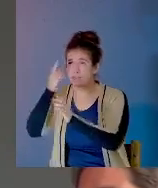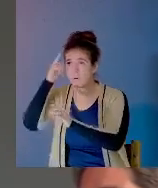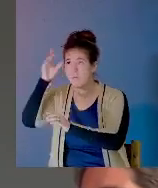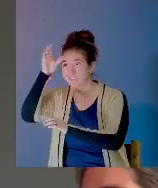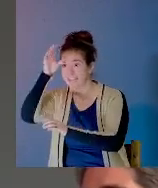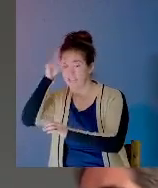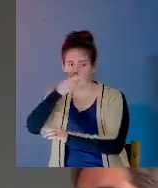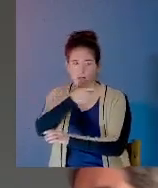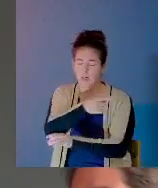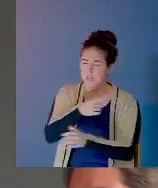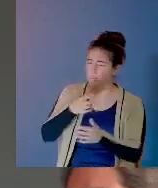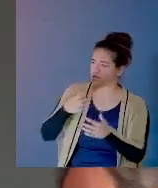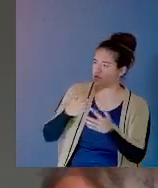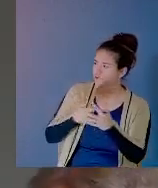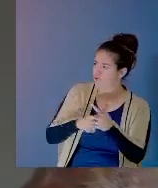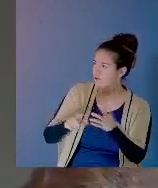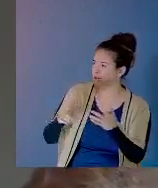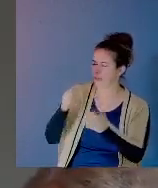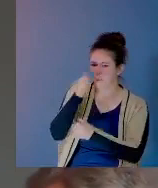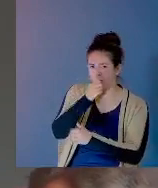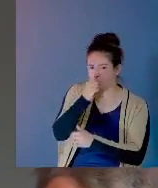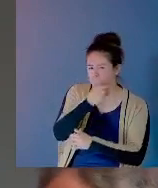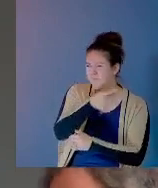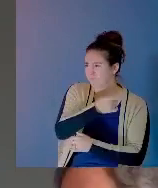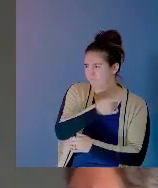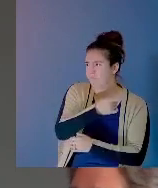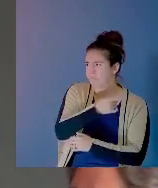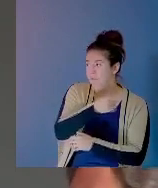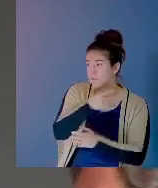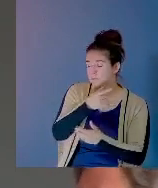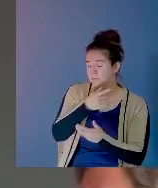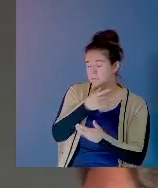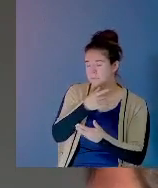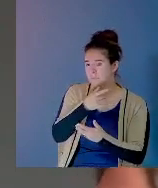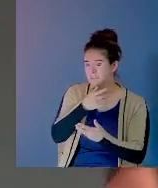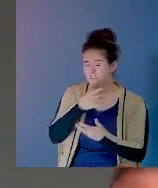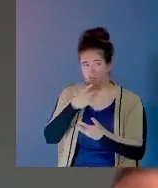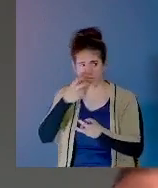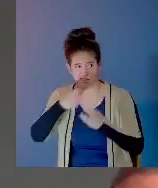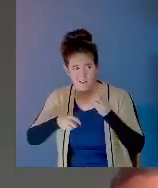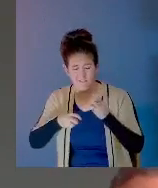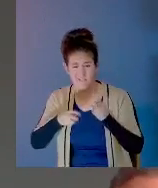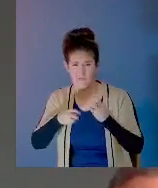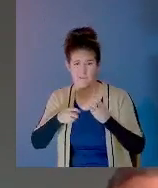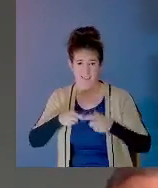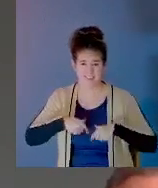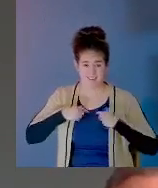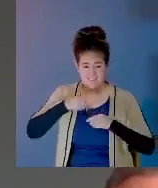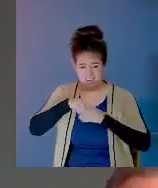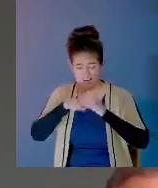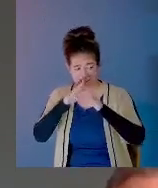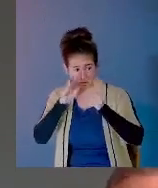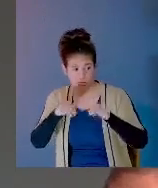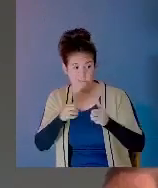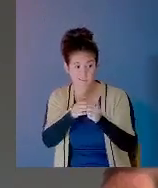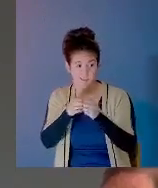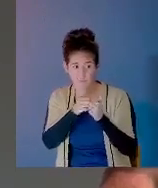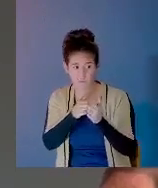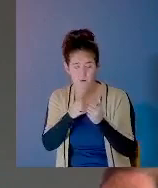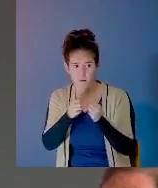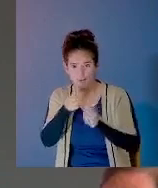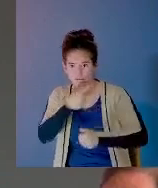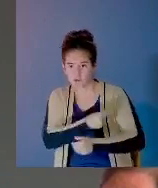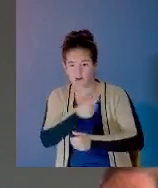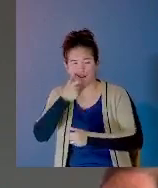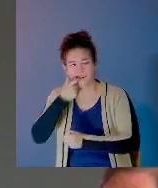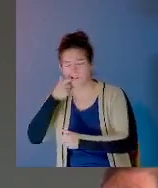terrifying to live in the house with a drug addict like that. But I remember just as a little kid, I got so mad at God, and I was like,